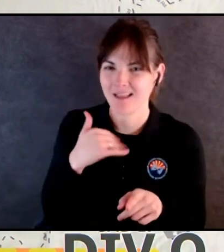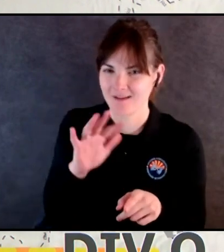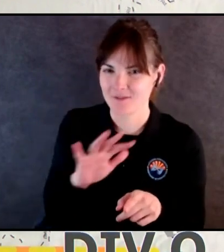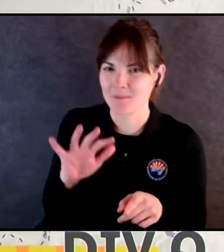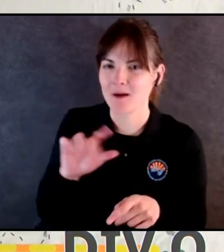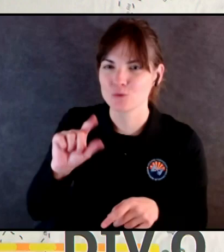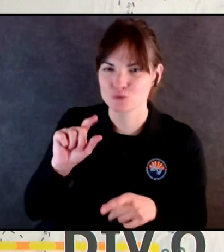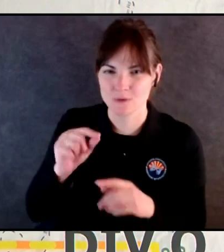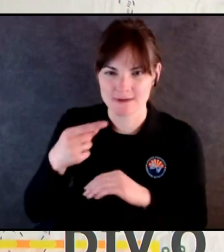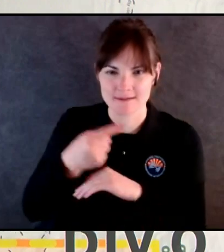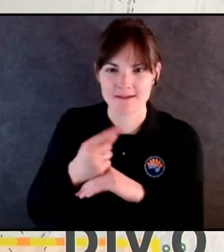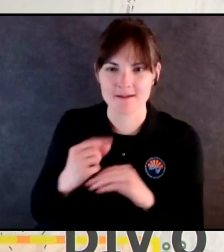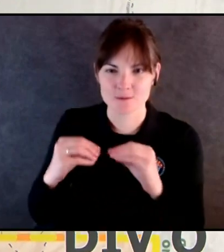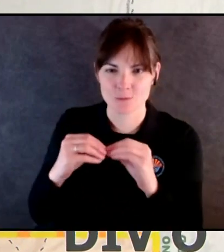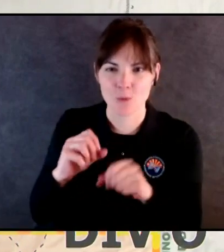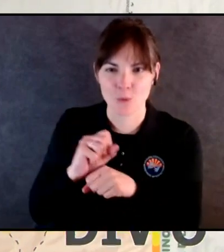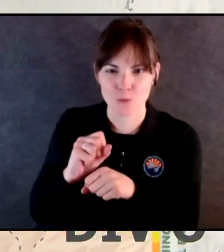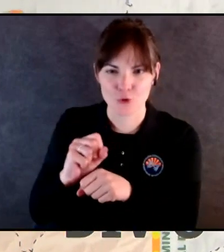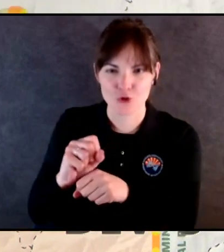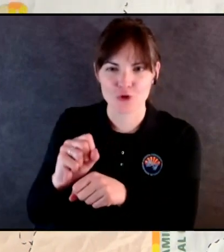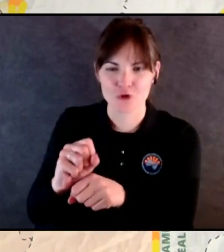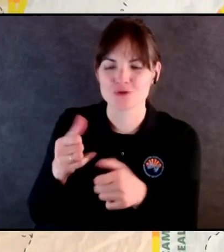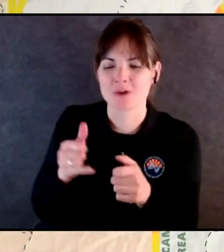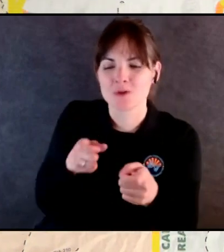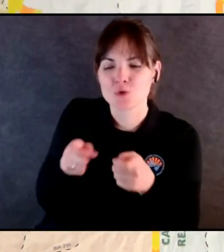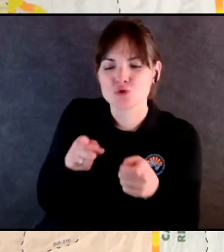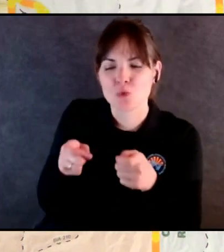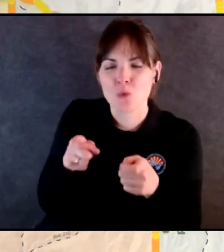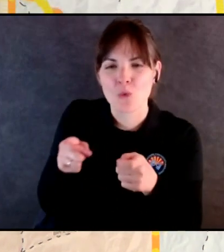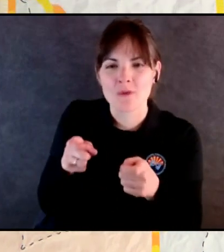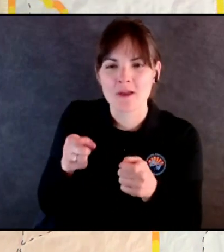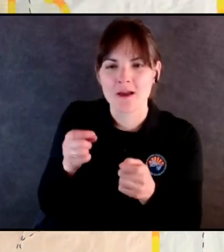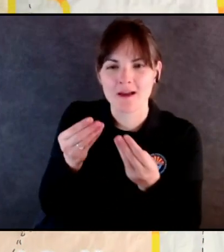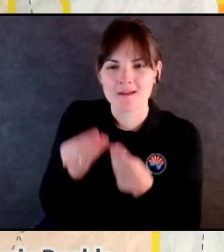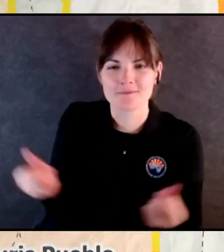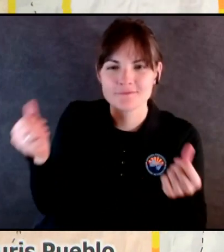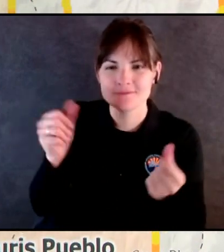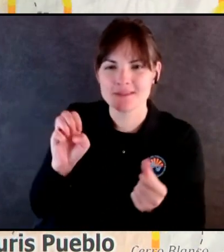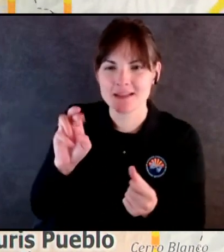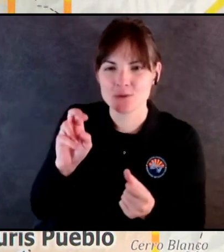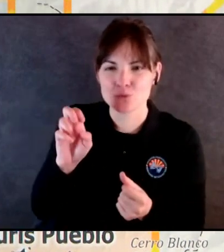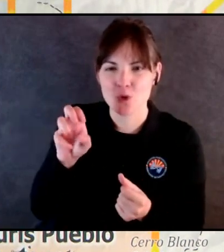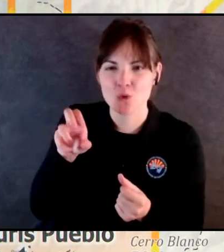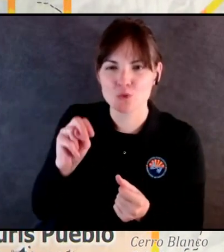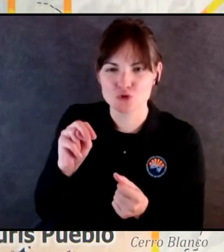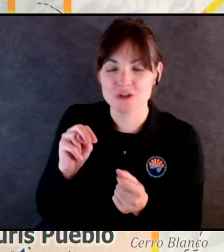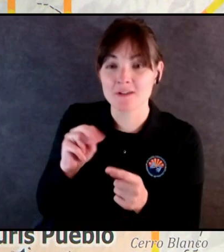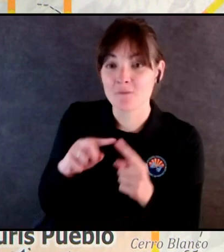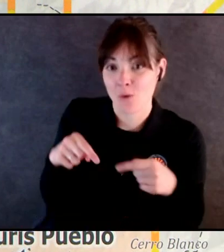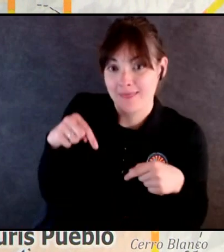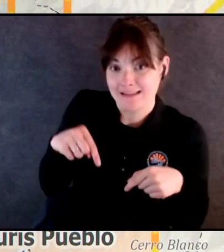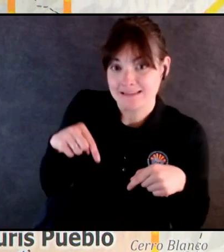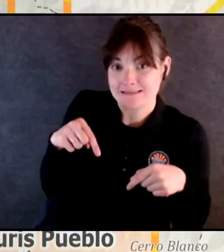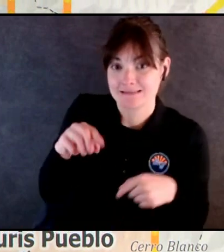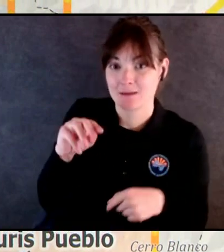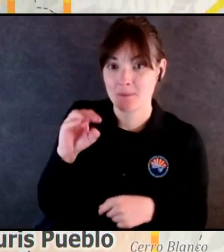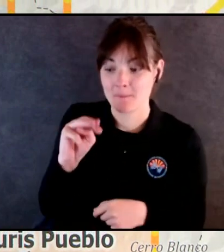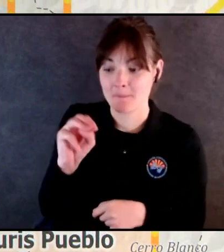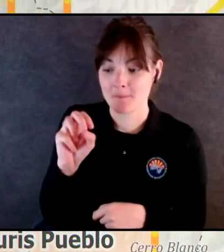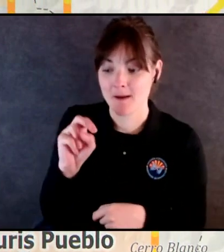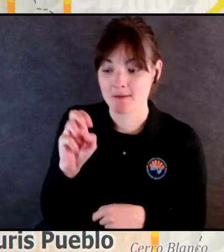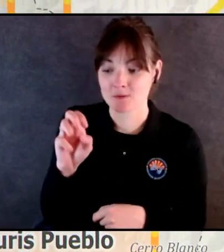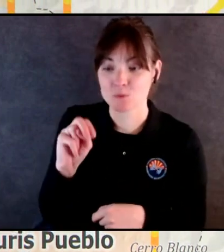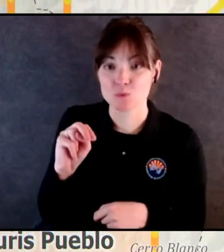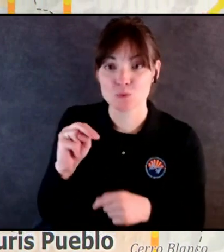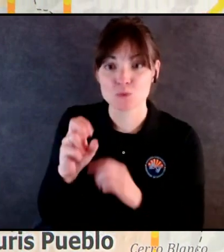control the erosion as rains come through, not just this monsoon season, but into the future. So we have quite a bit of